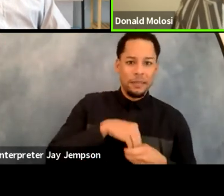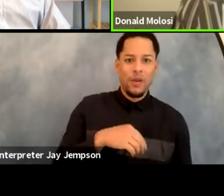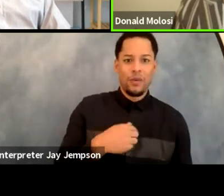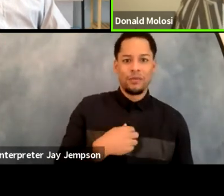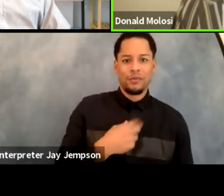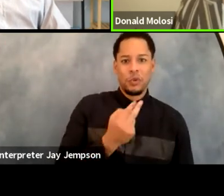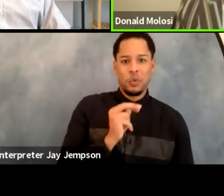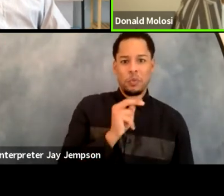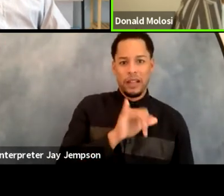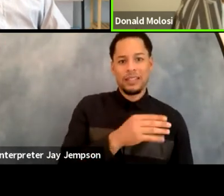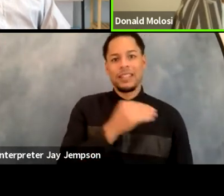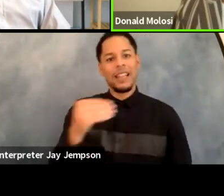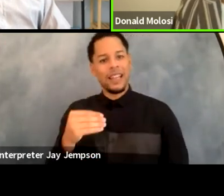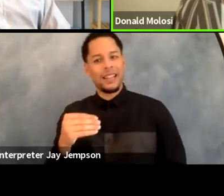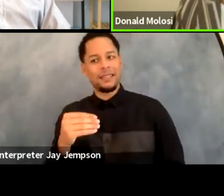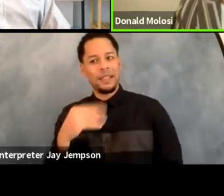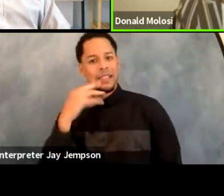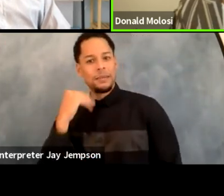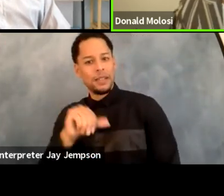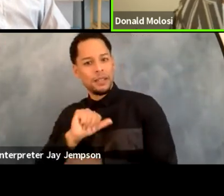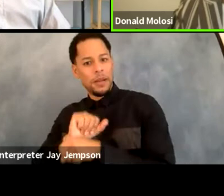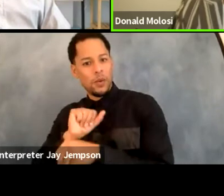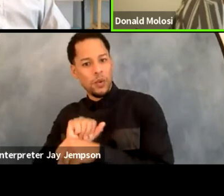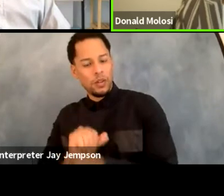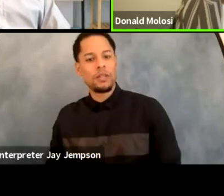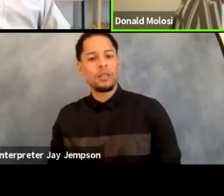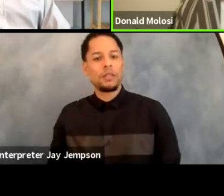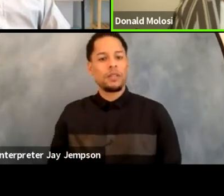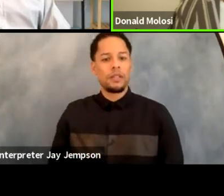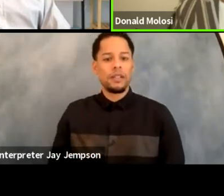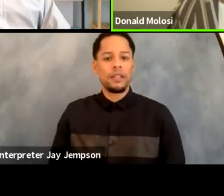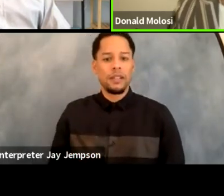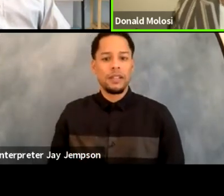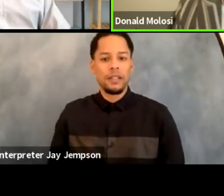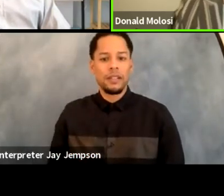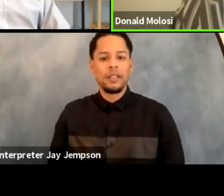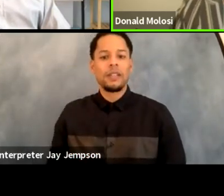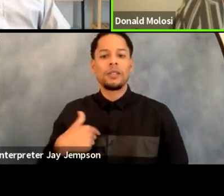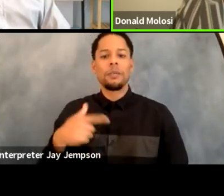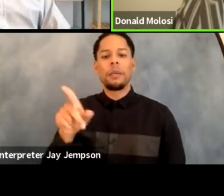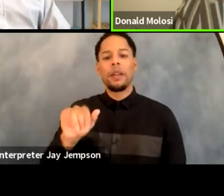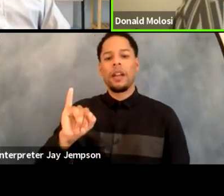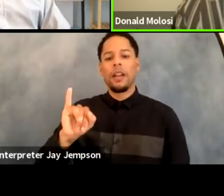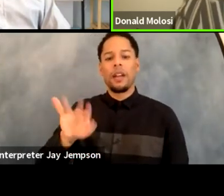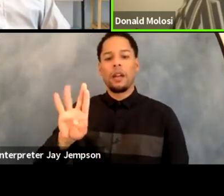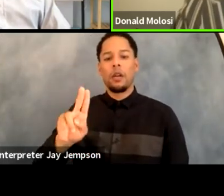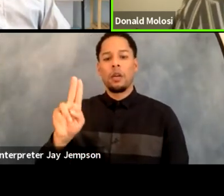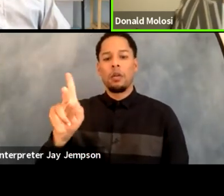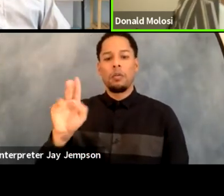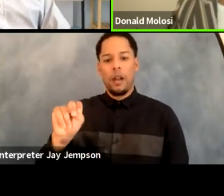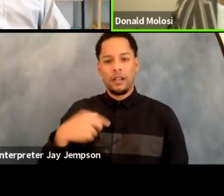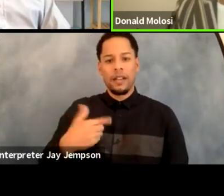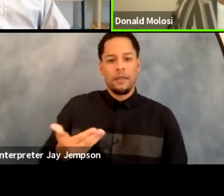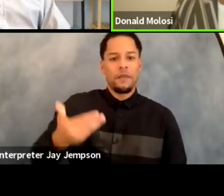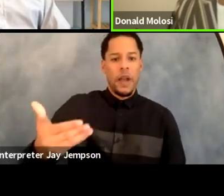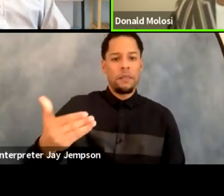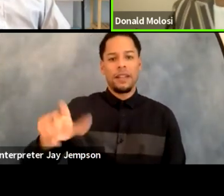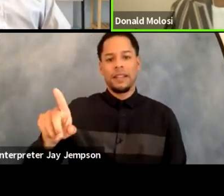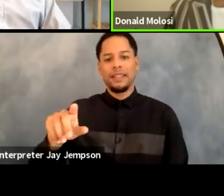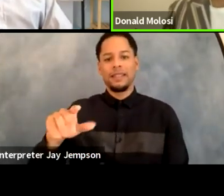do it well, maybe maybe Ibukun will invite me to Dubai and Princess will invite me to come and do a film